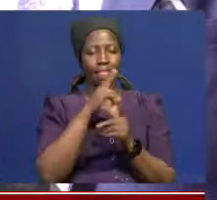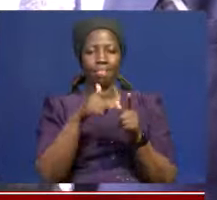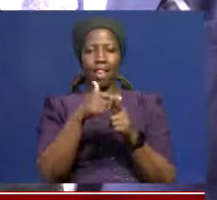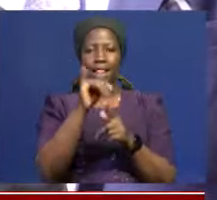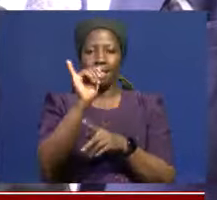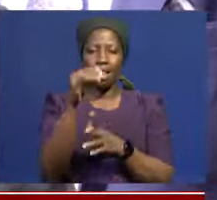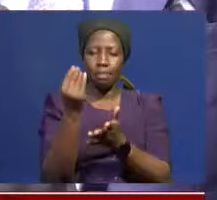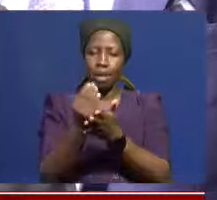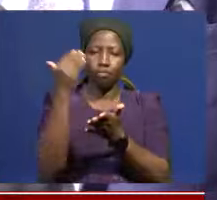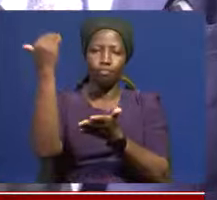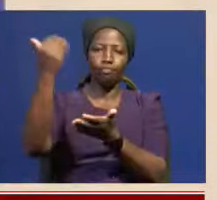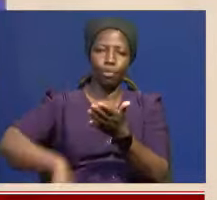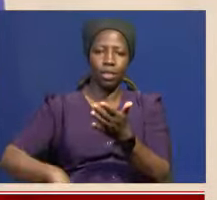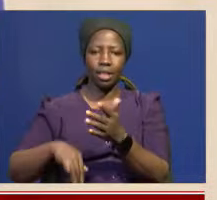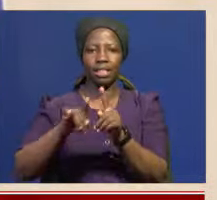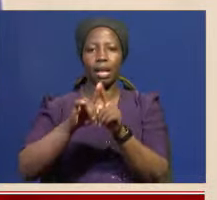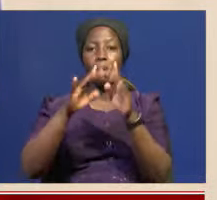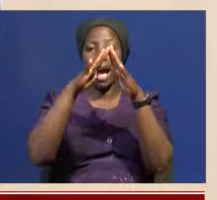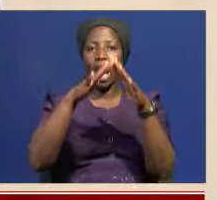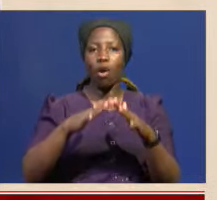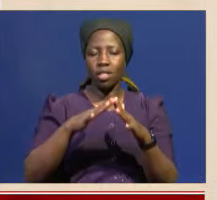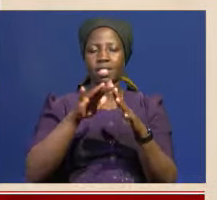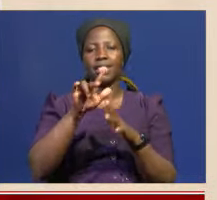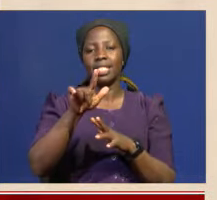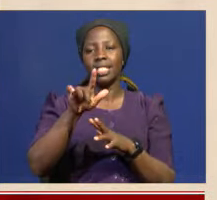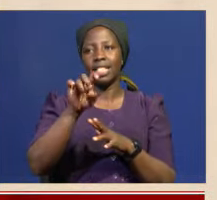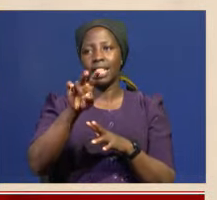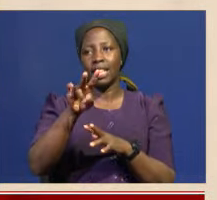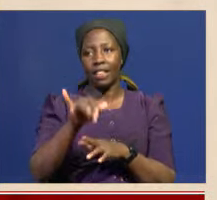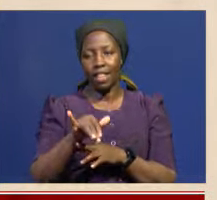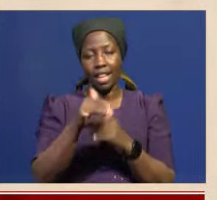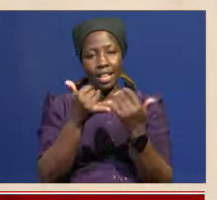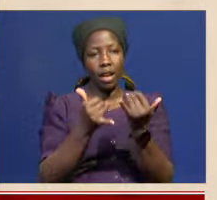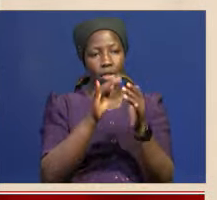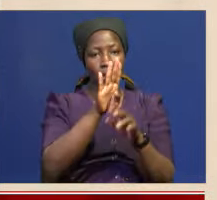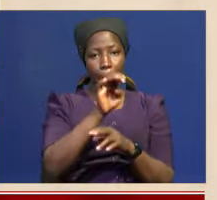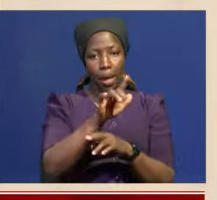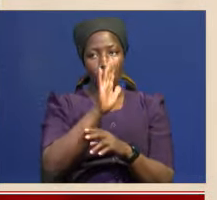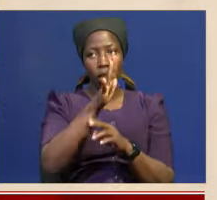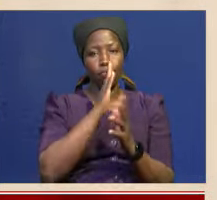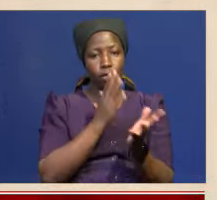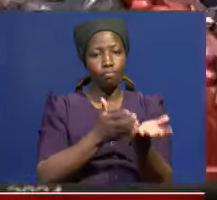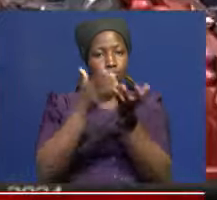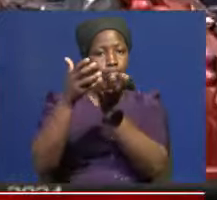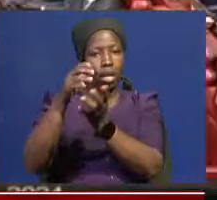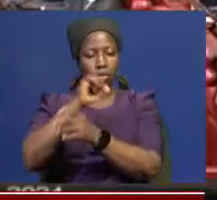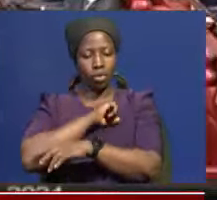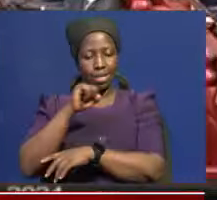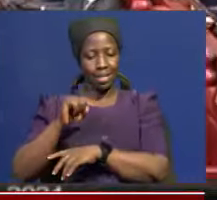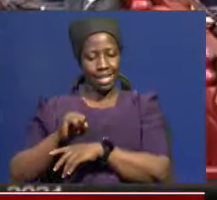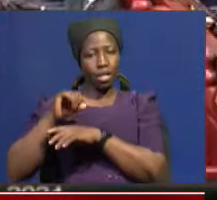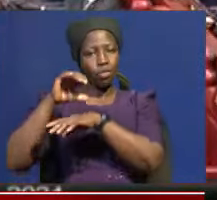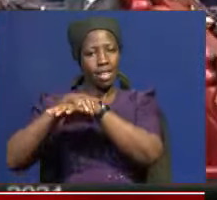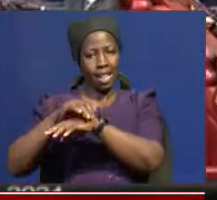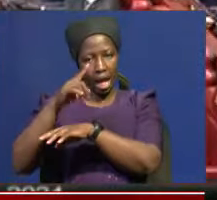that as housing levy. The bill is expected to be transmitted to the Senate to seek concurrence